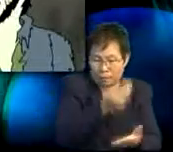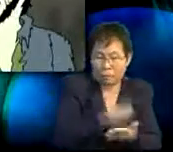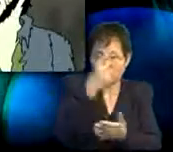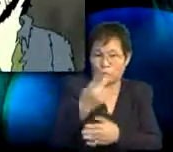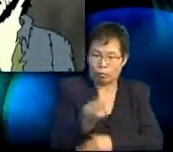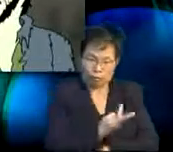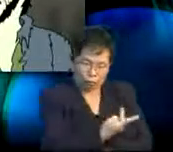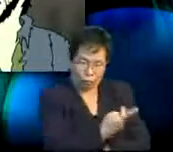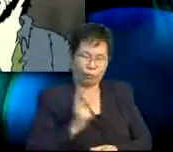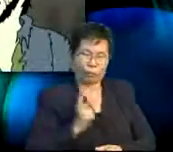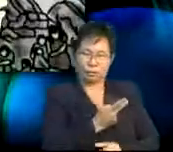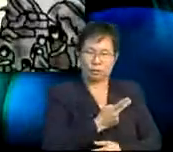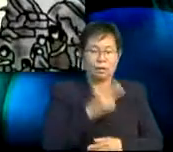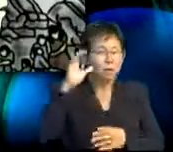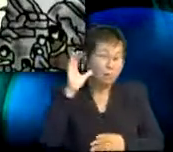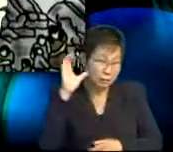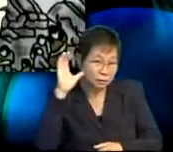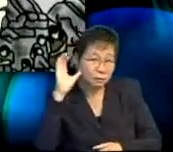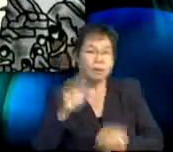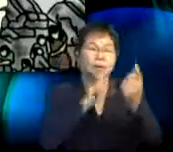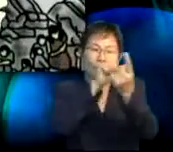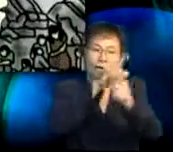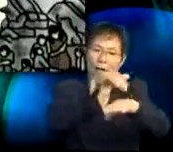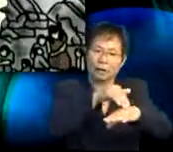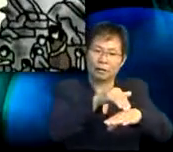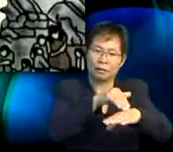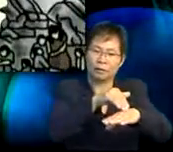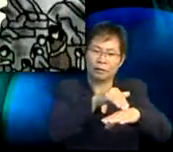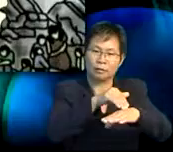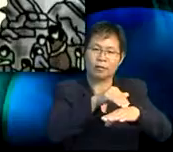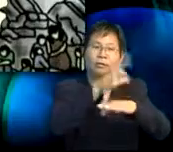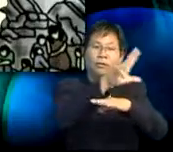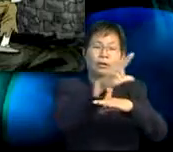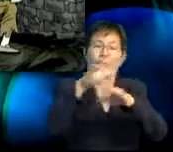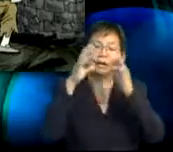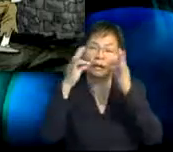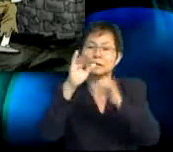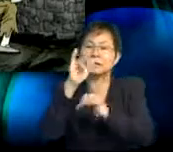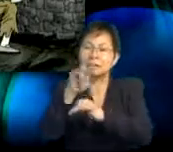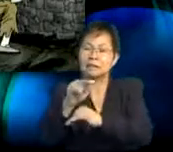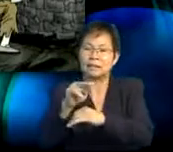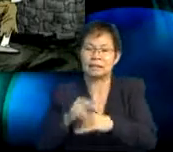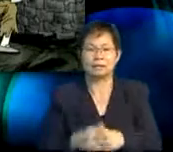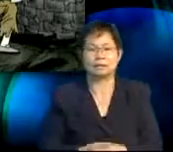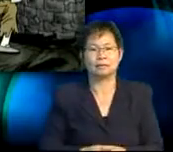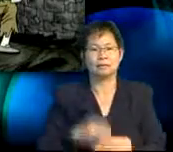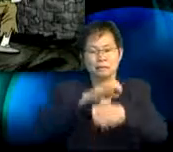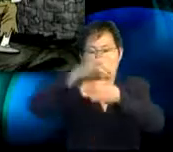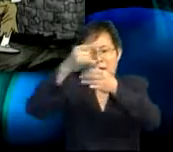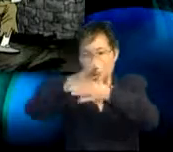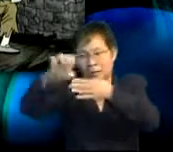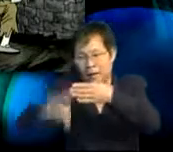us. Listen, I'll meet you at the Three Cats Inn in Cork at the end of the month.